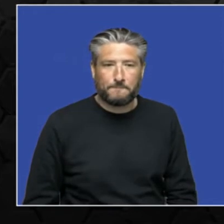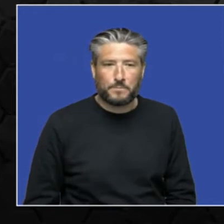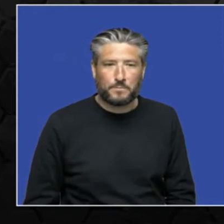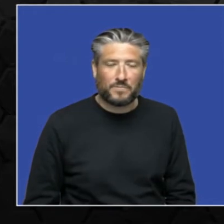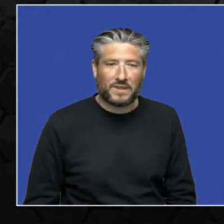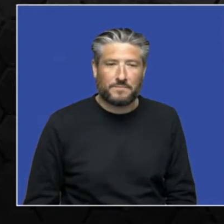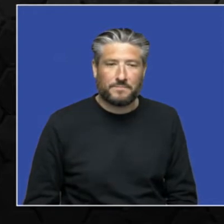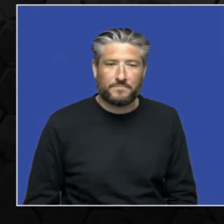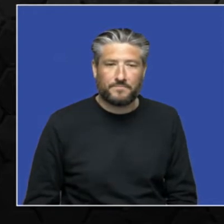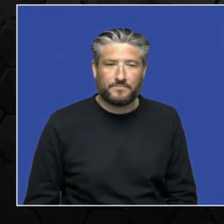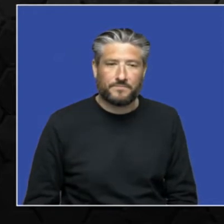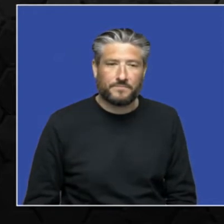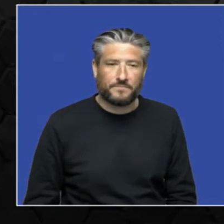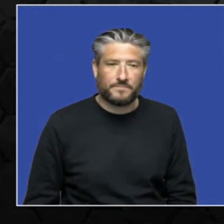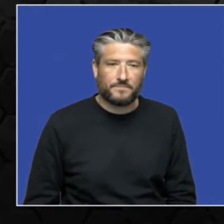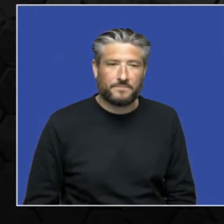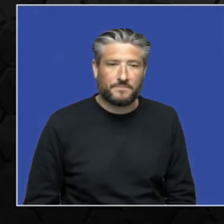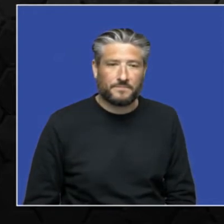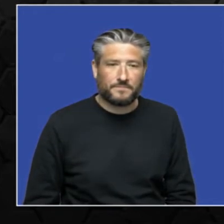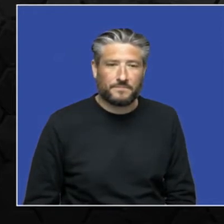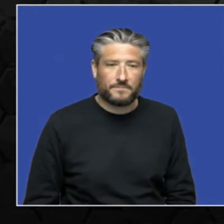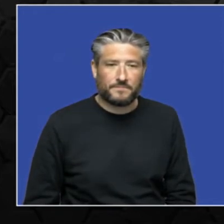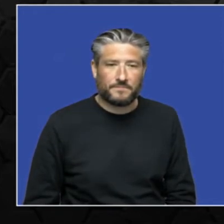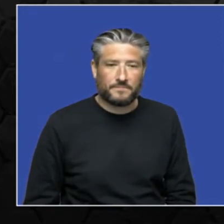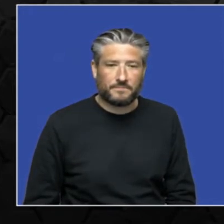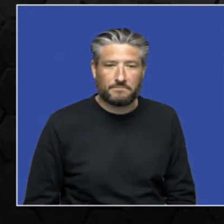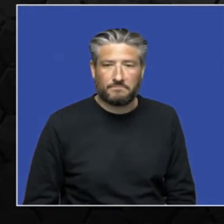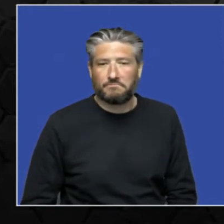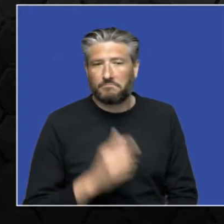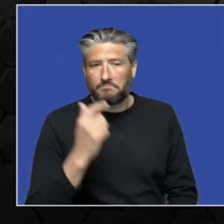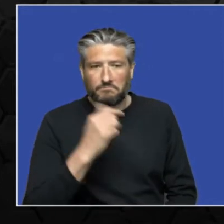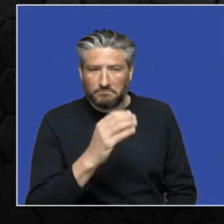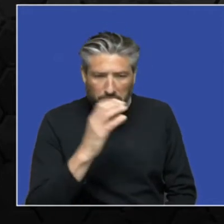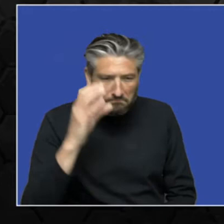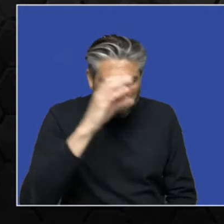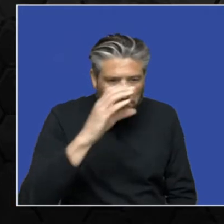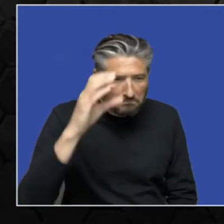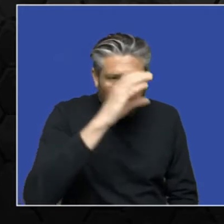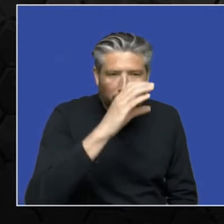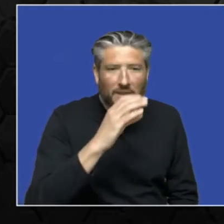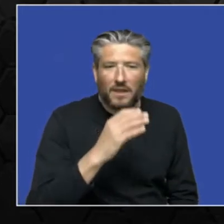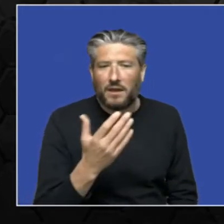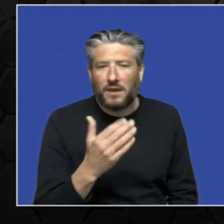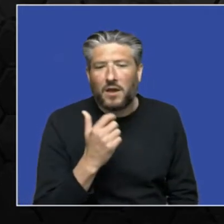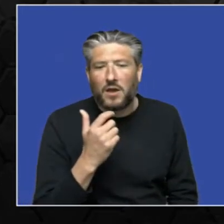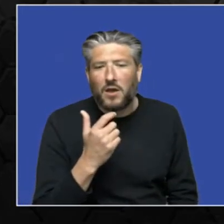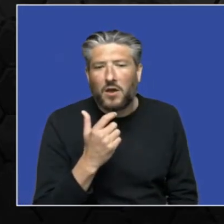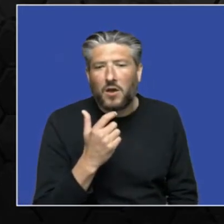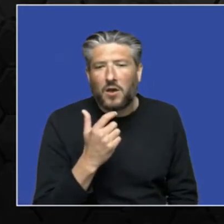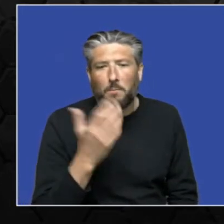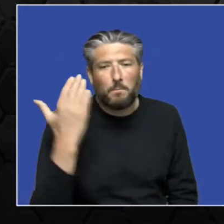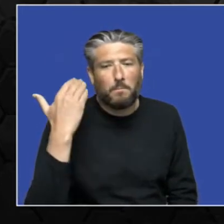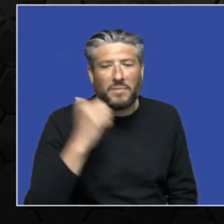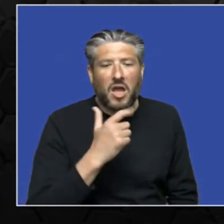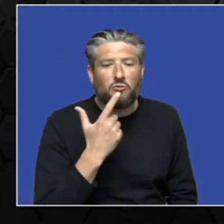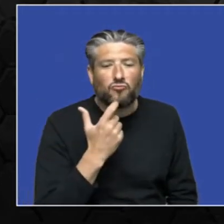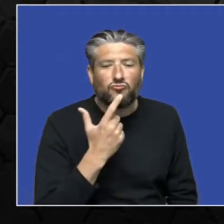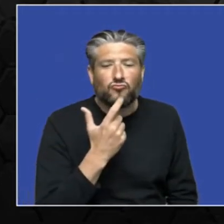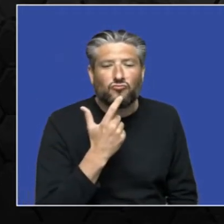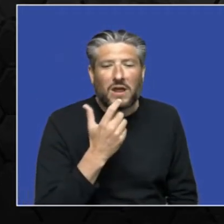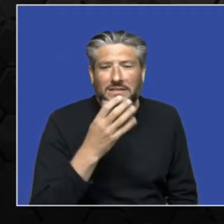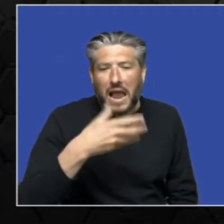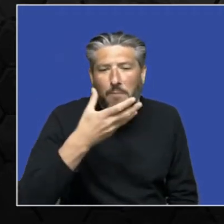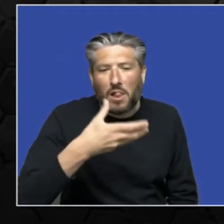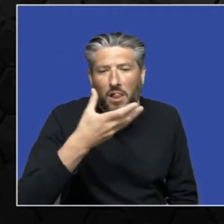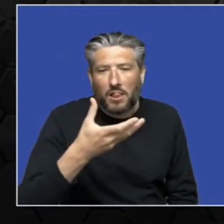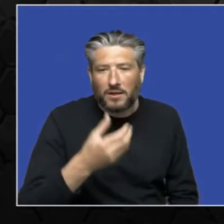we uploaded red apple, so maybe it would be interesting to try it out with a green apple. So let